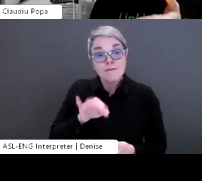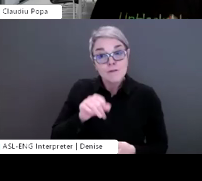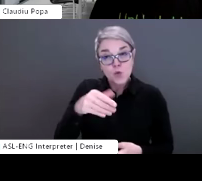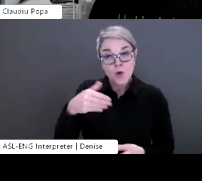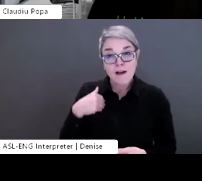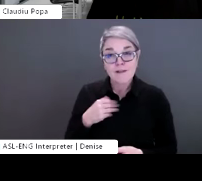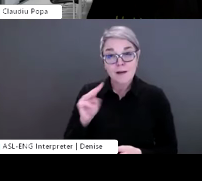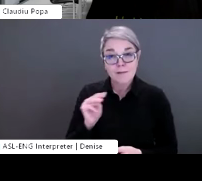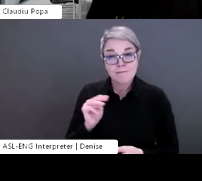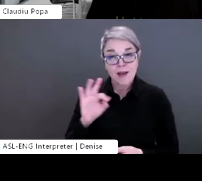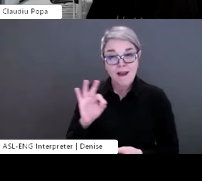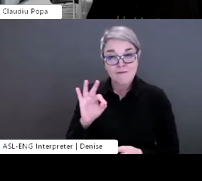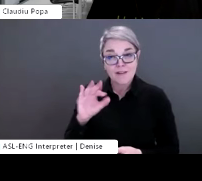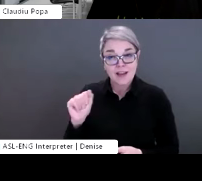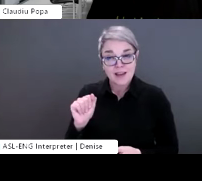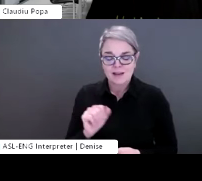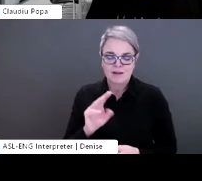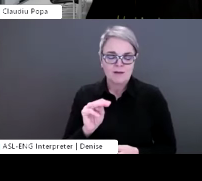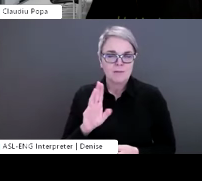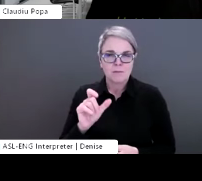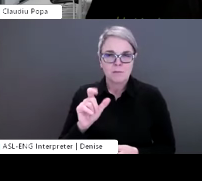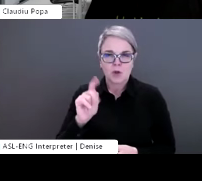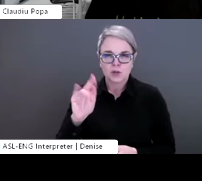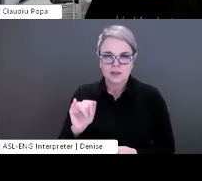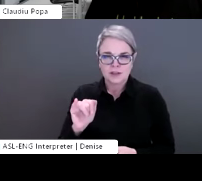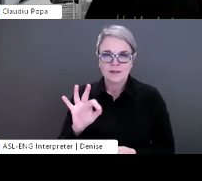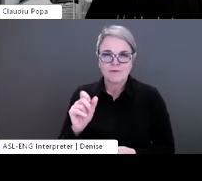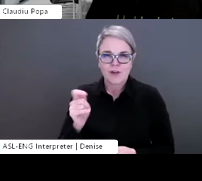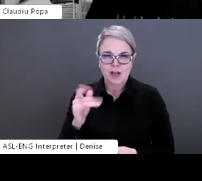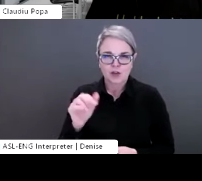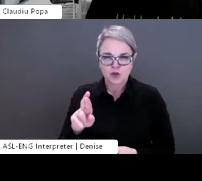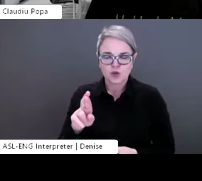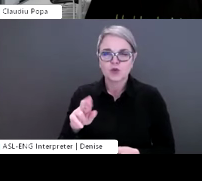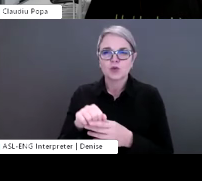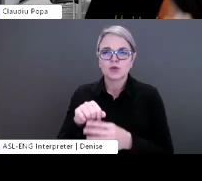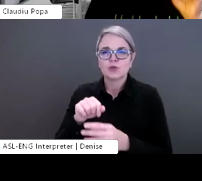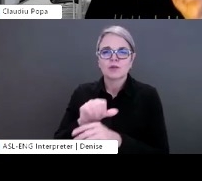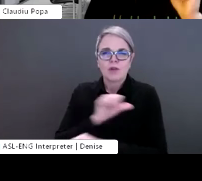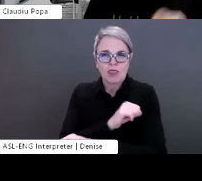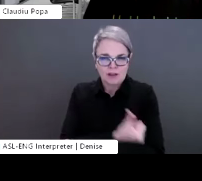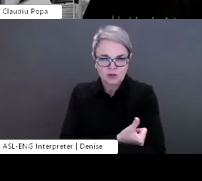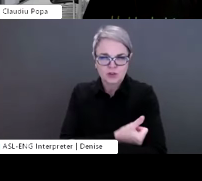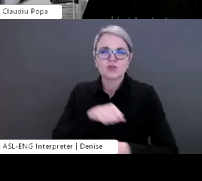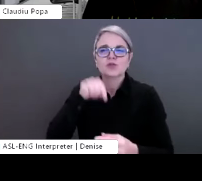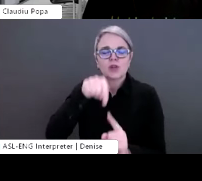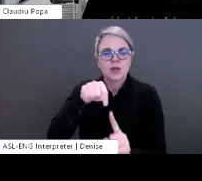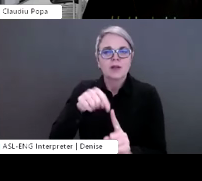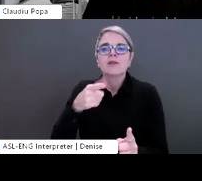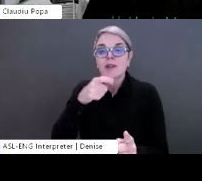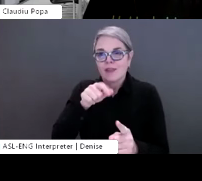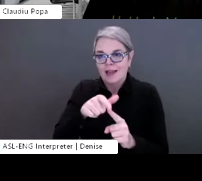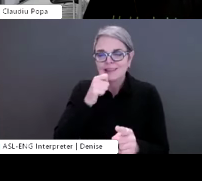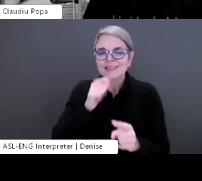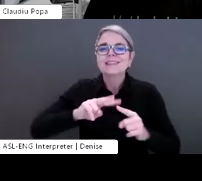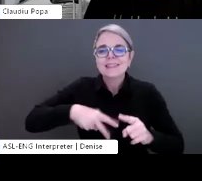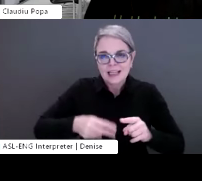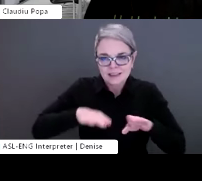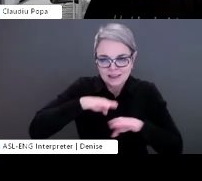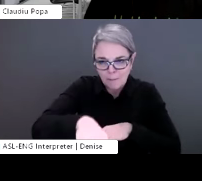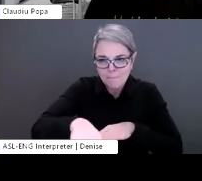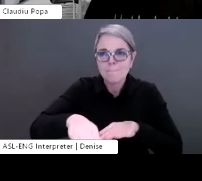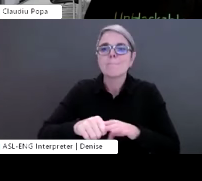account, even if they have your password. So that's always a useful tool, even though it introduces that extra step. But